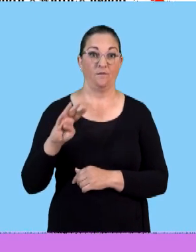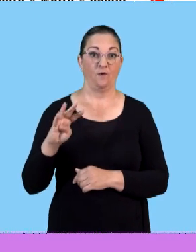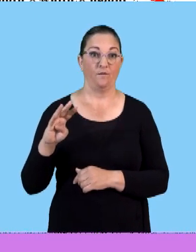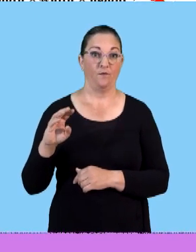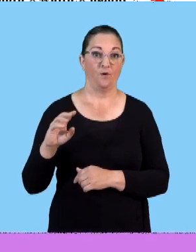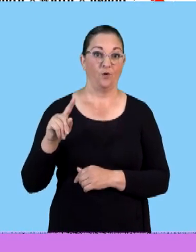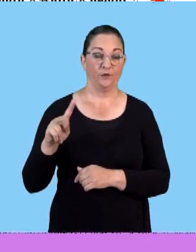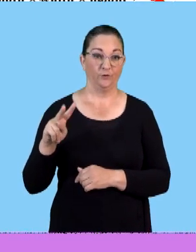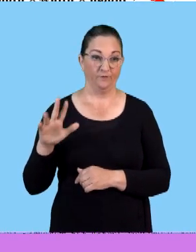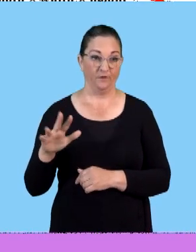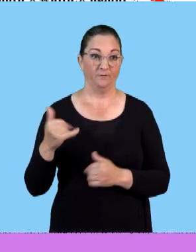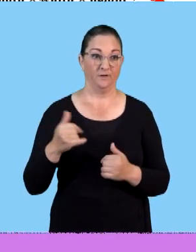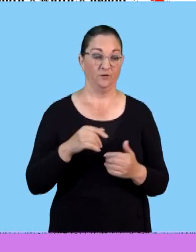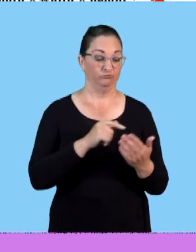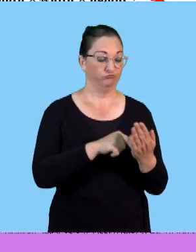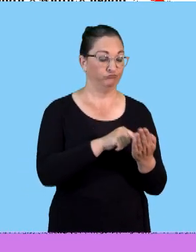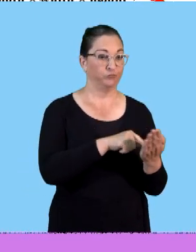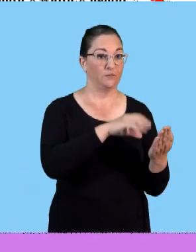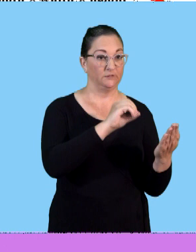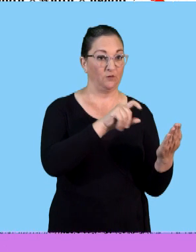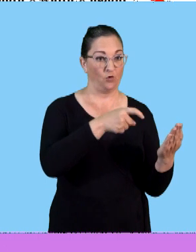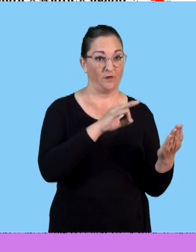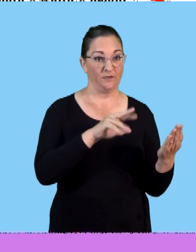0,00844,125. Let's type that in.